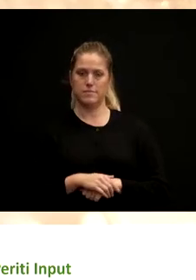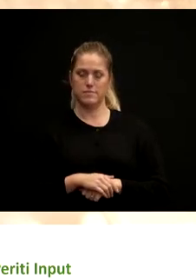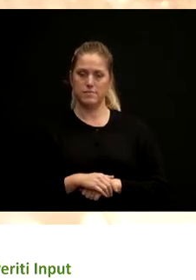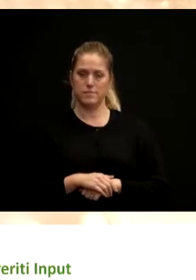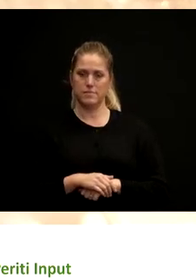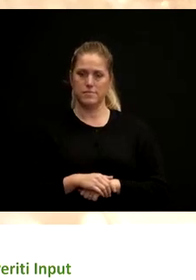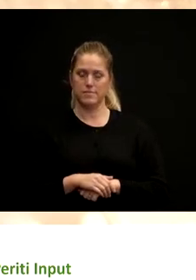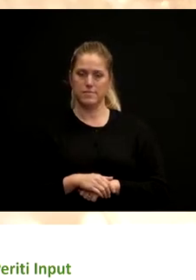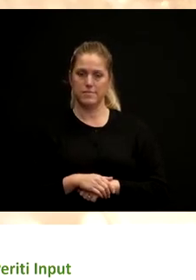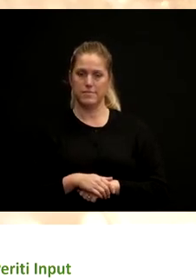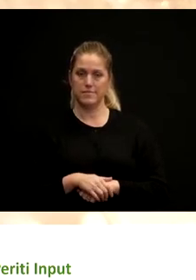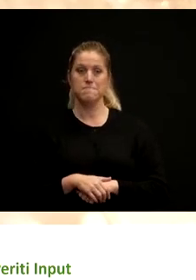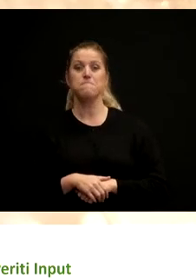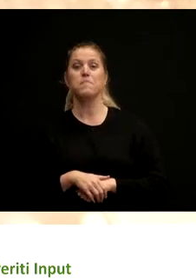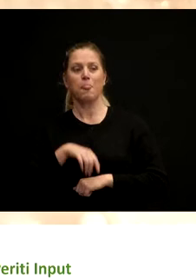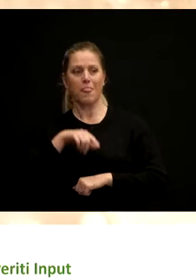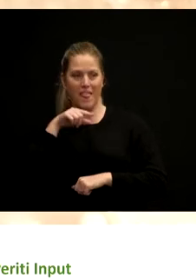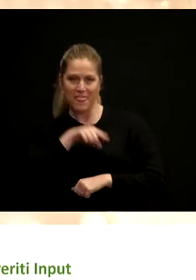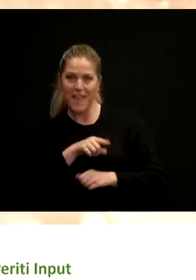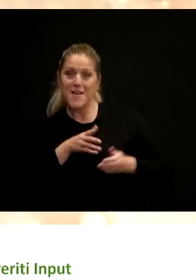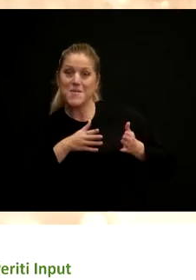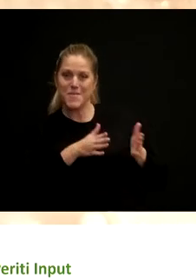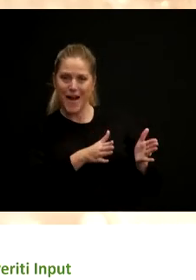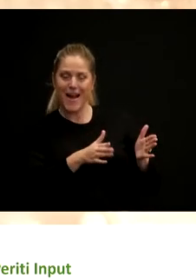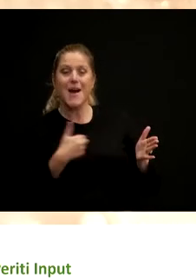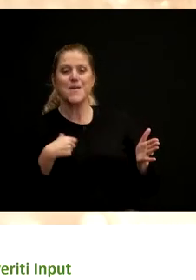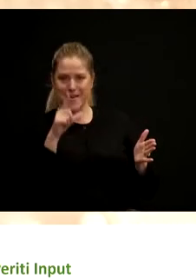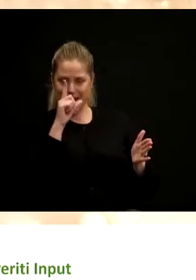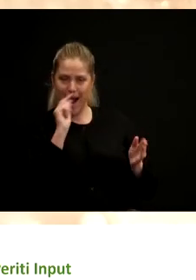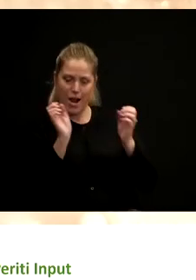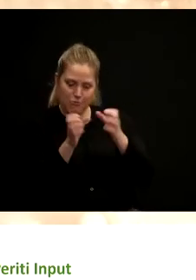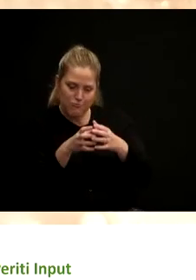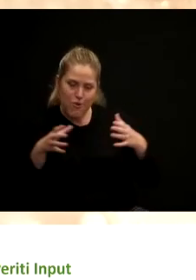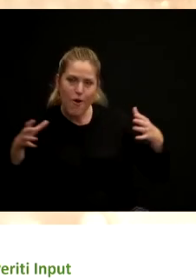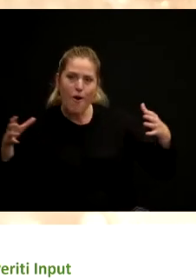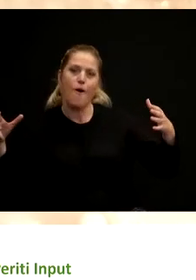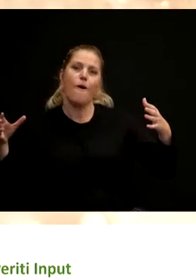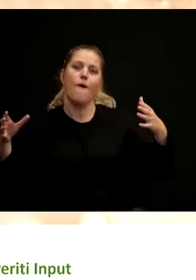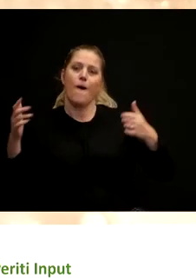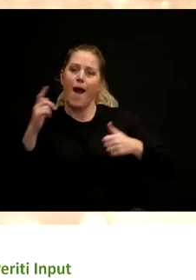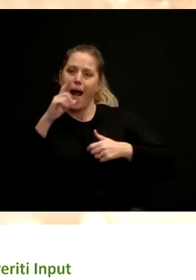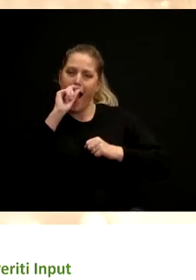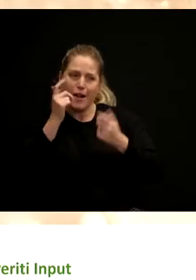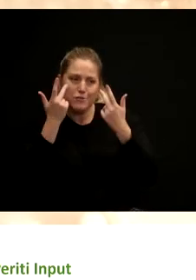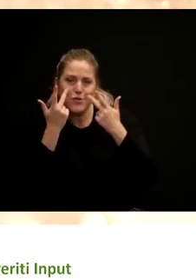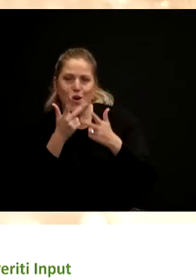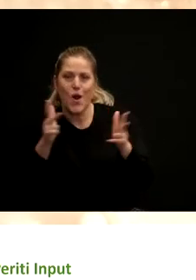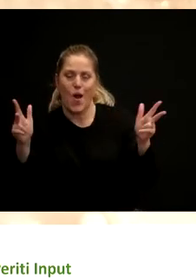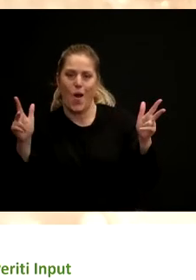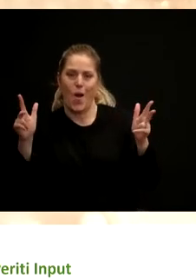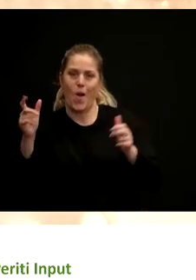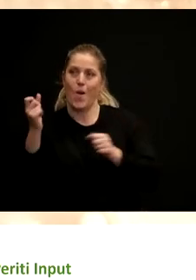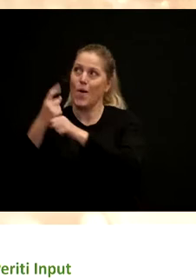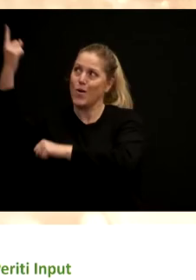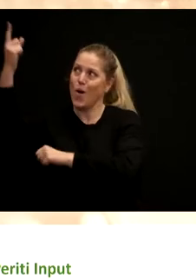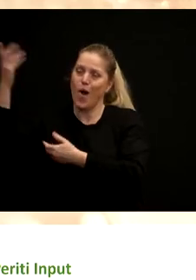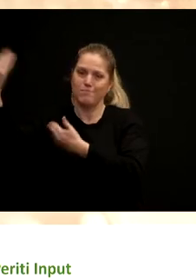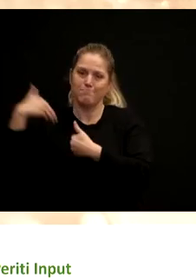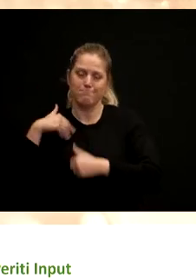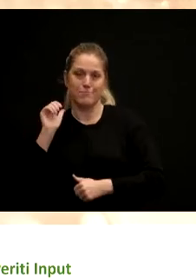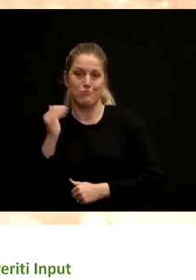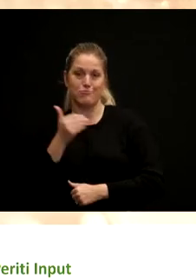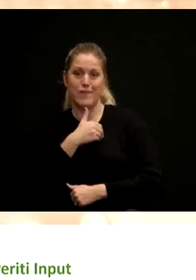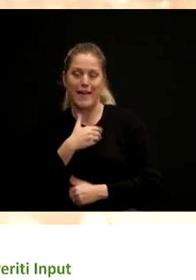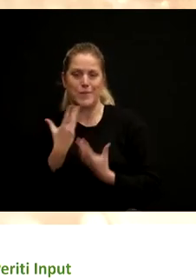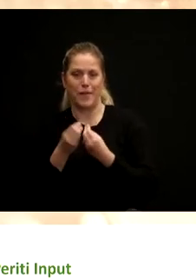And through that, we can grow as a community that makes manifest God's justice in our world.